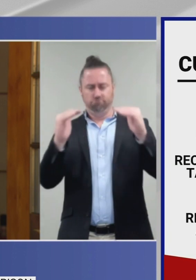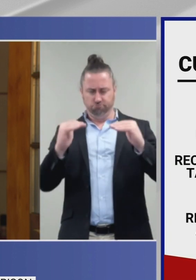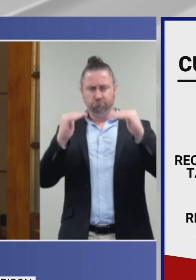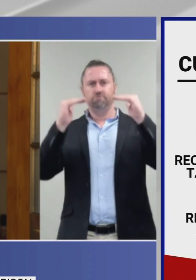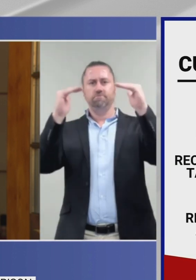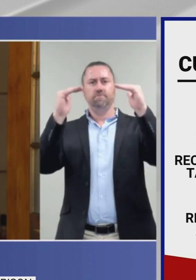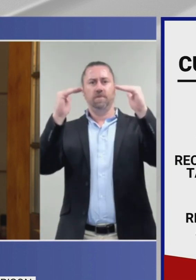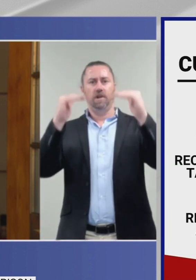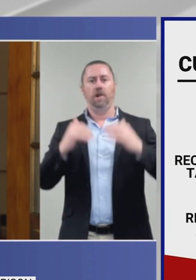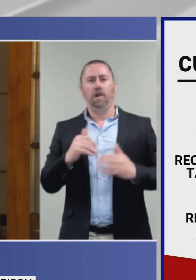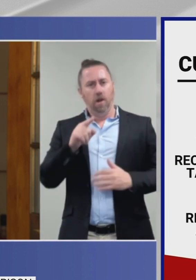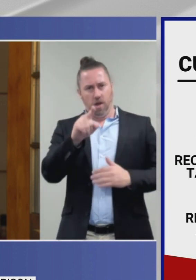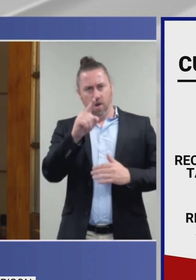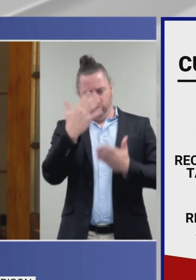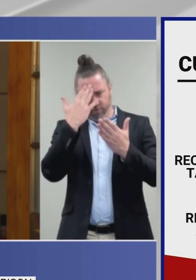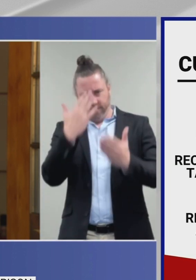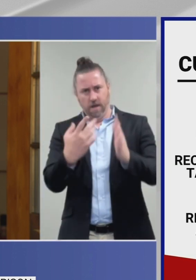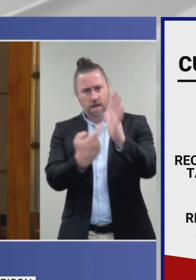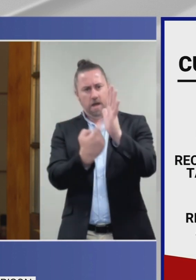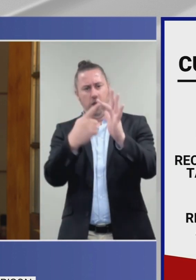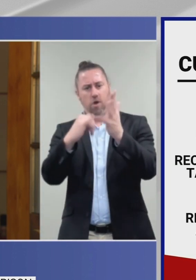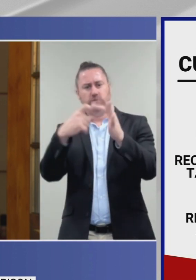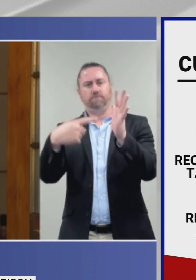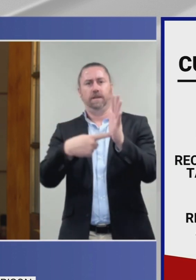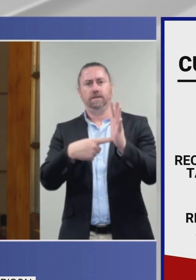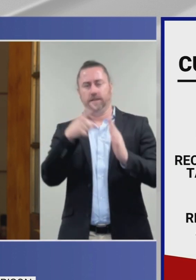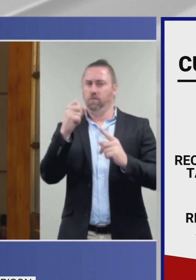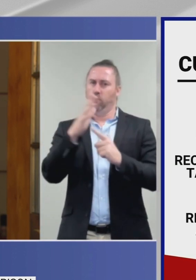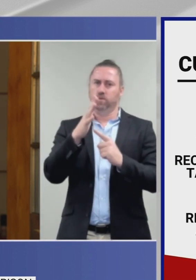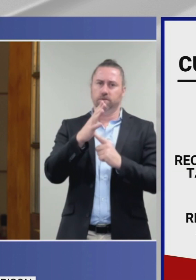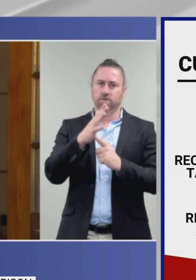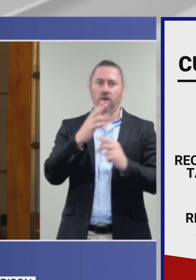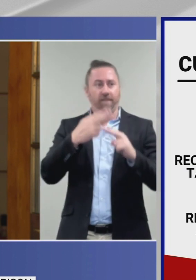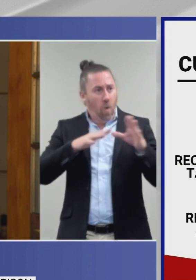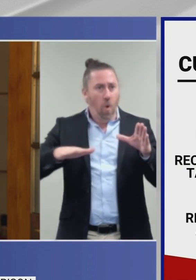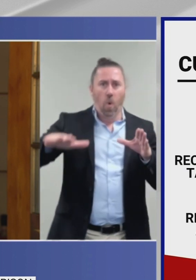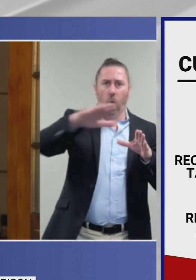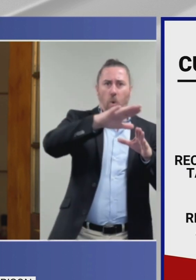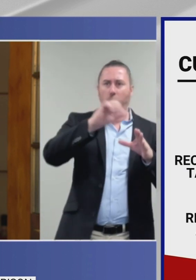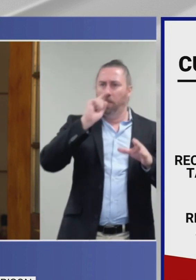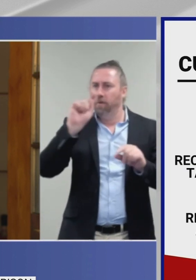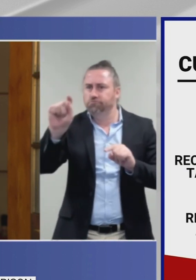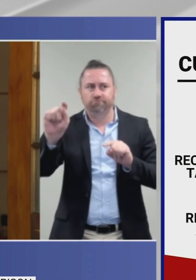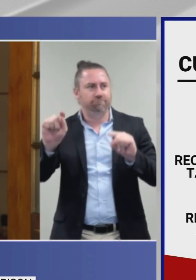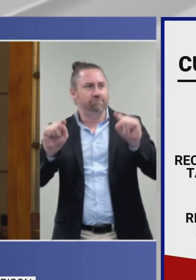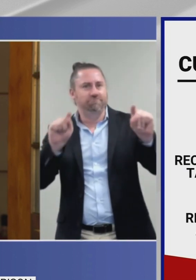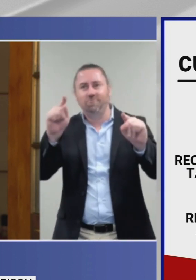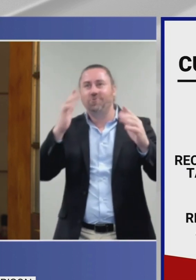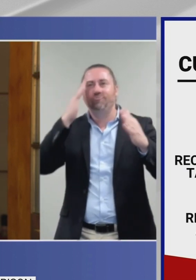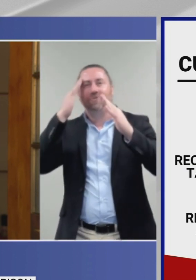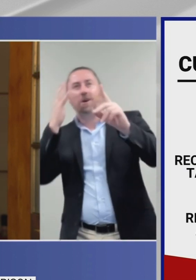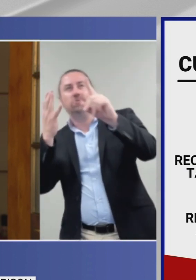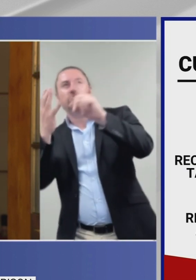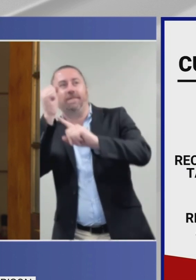but respect them as individuals and their aspirations and what their expectations are of a